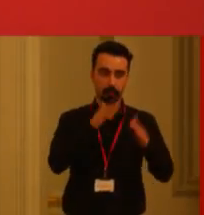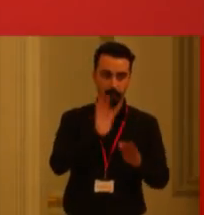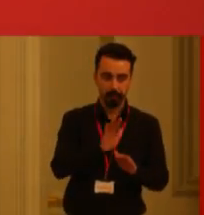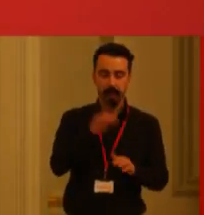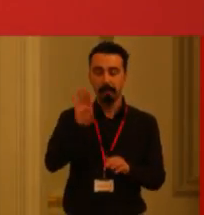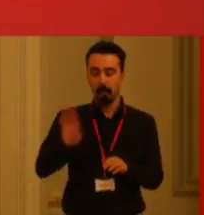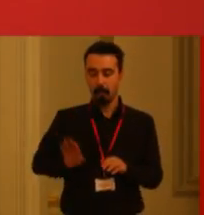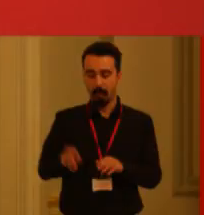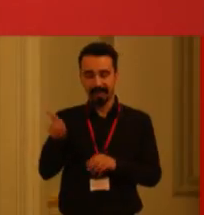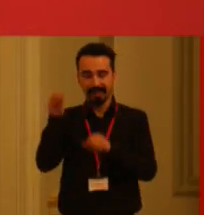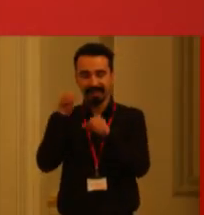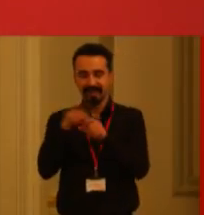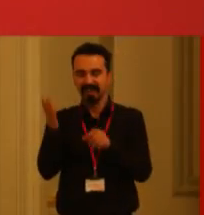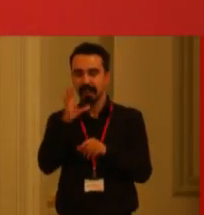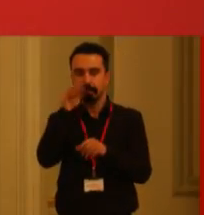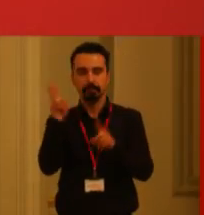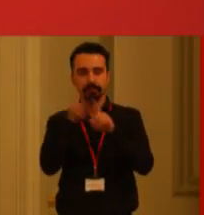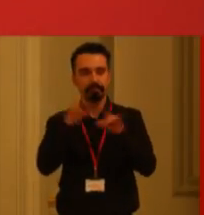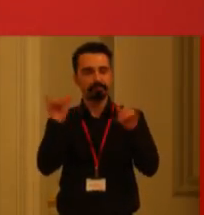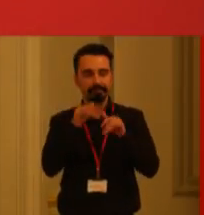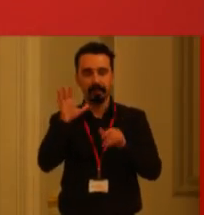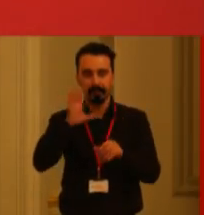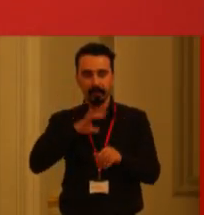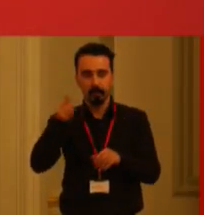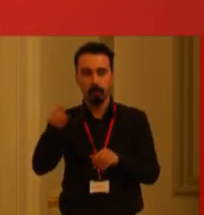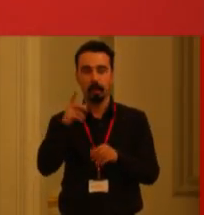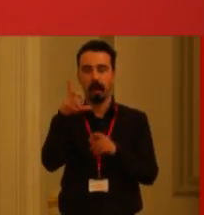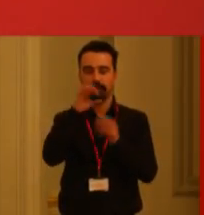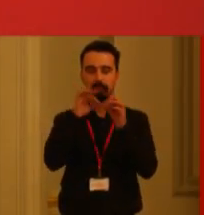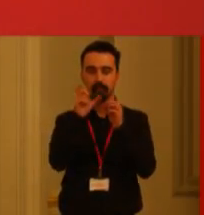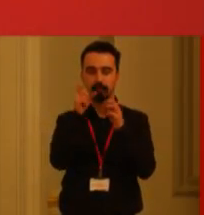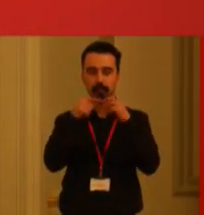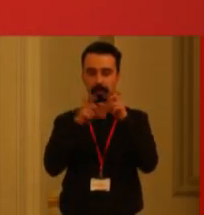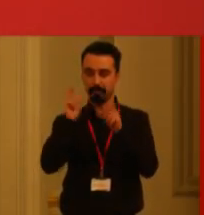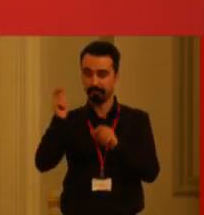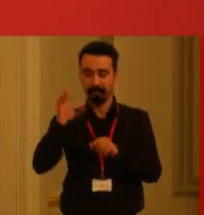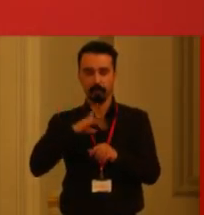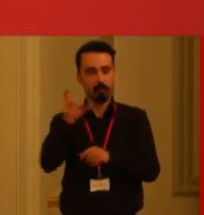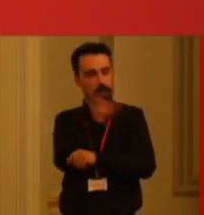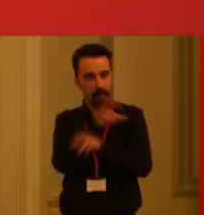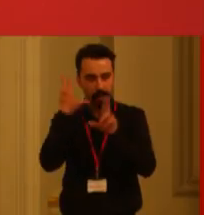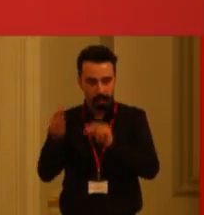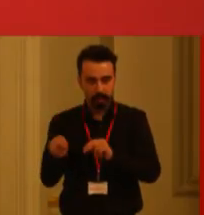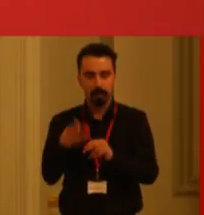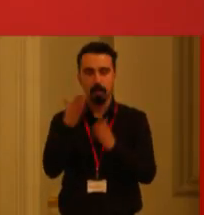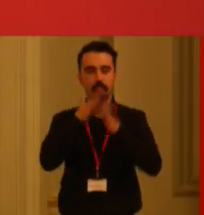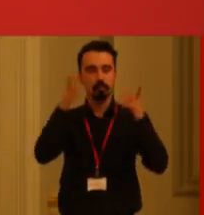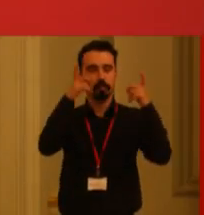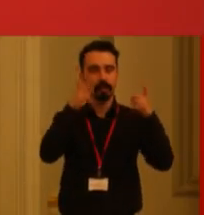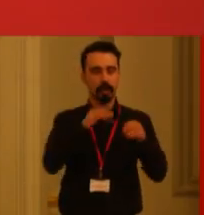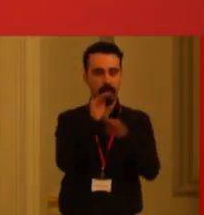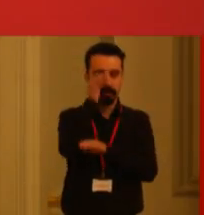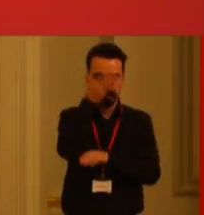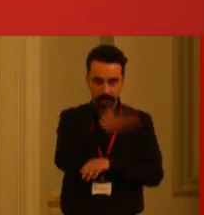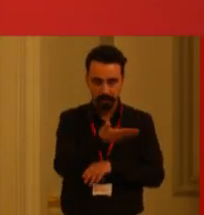also, but also social capital. But who is active among these students? You take a look and see that the ones on